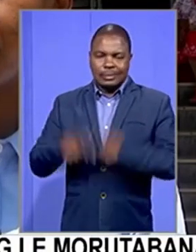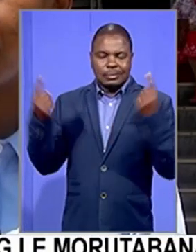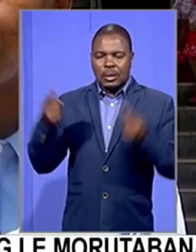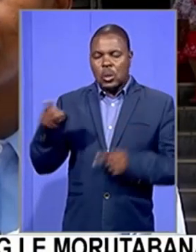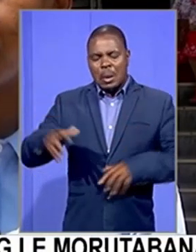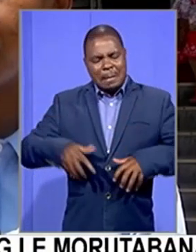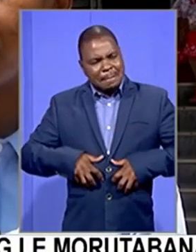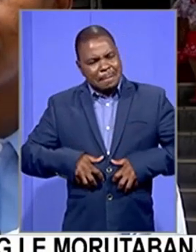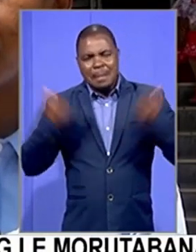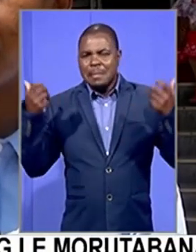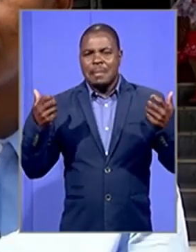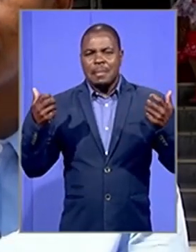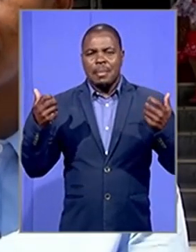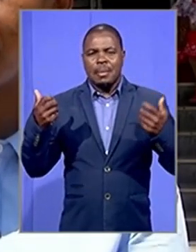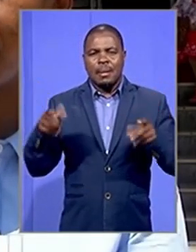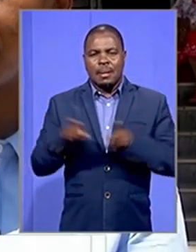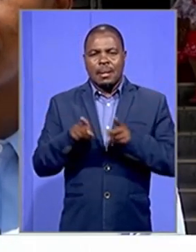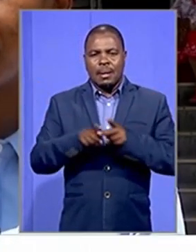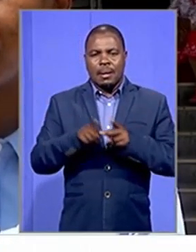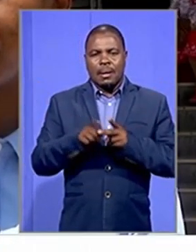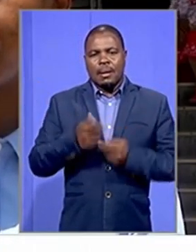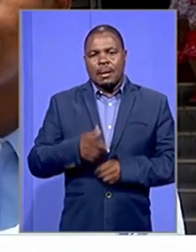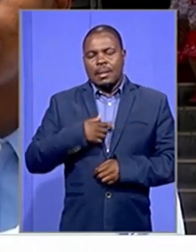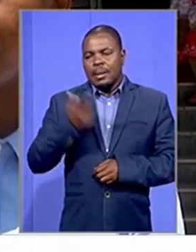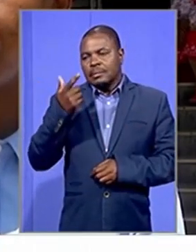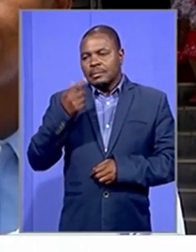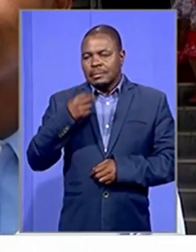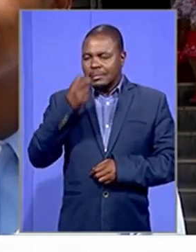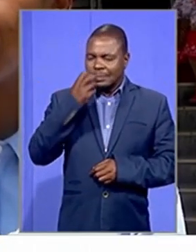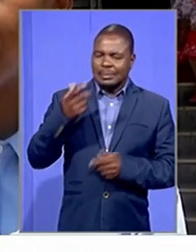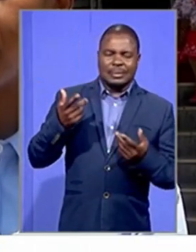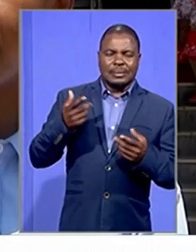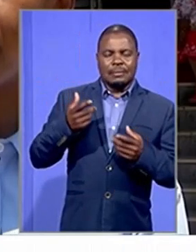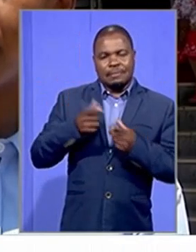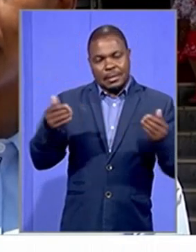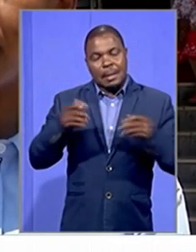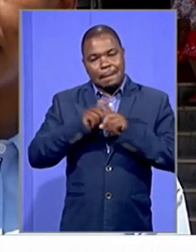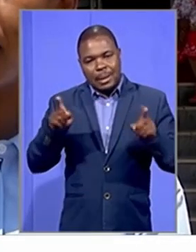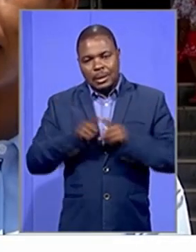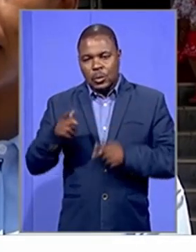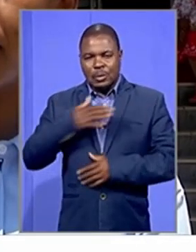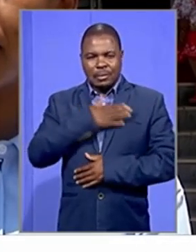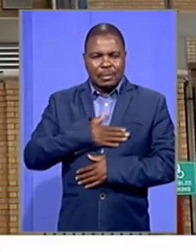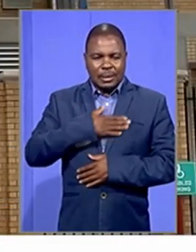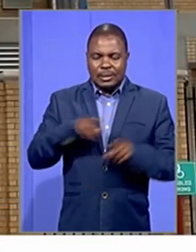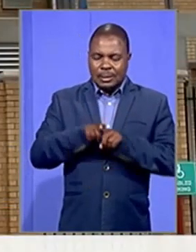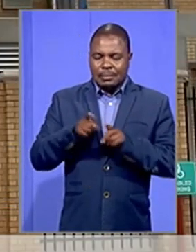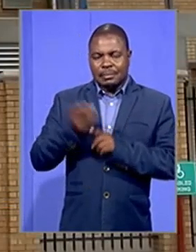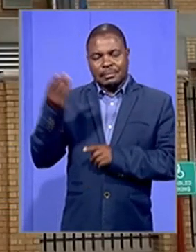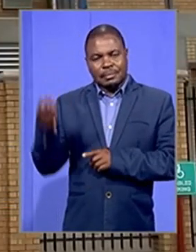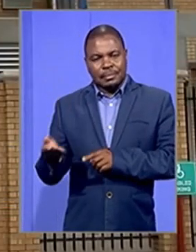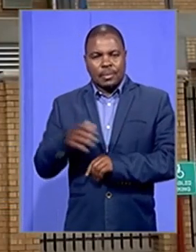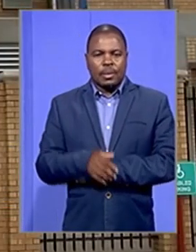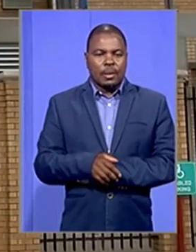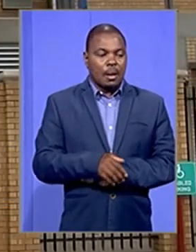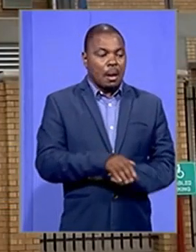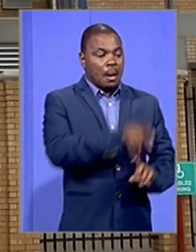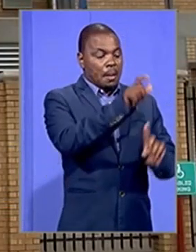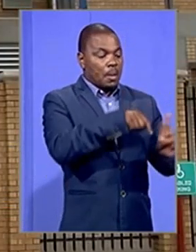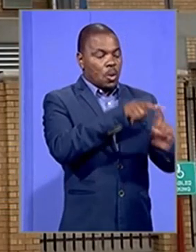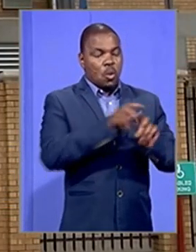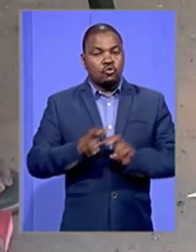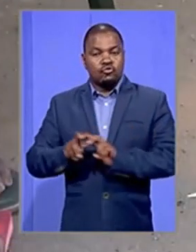everyone for now. That smile is gone. What is my child feeling now? I'm feeling the same. Go begwa fa molatofadiwa